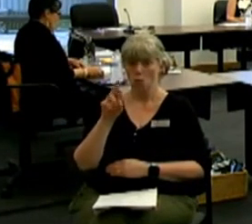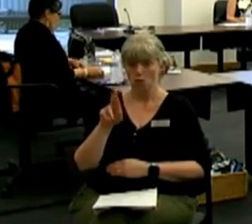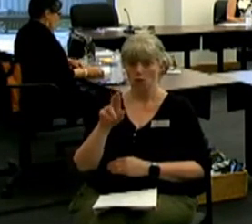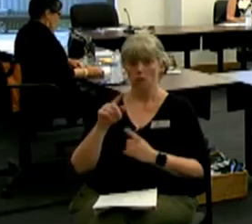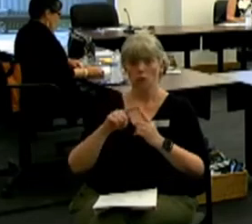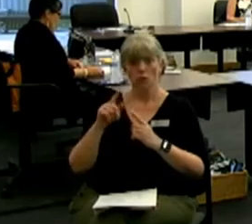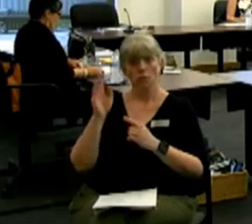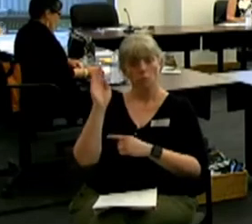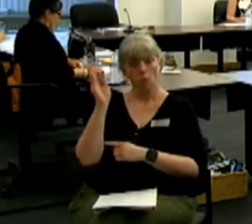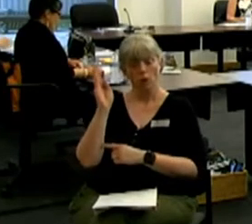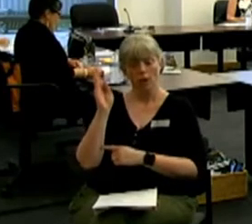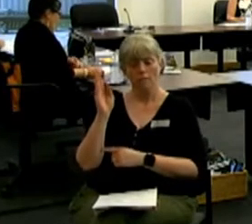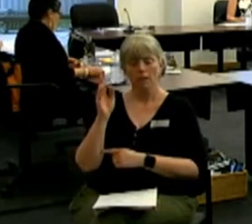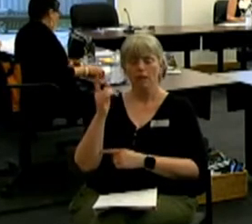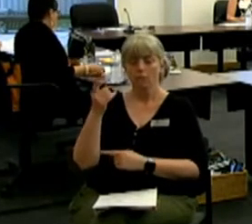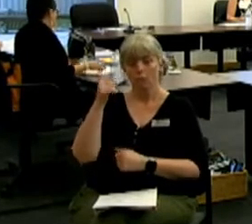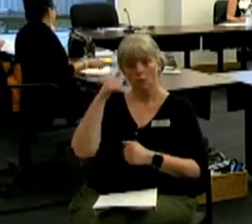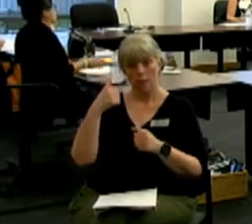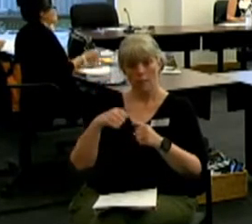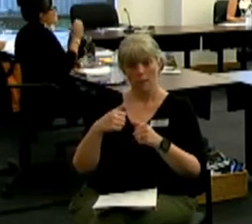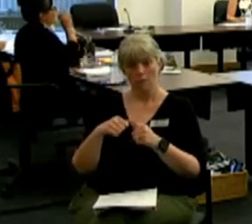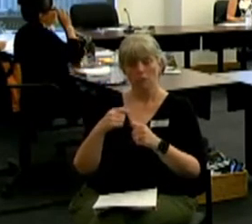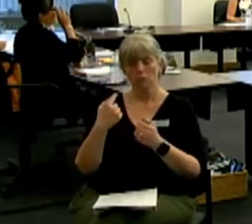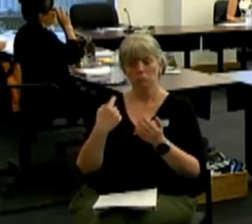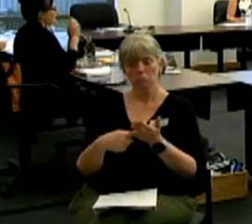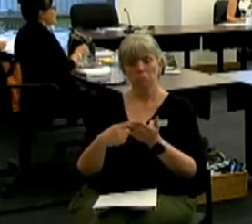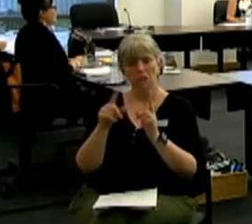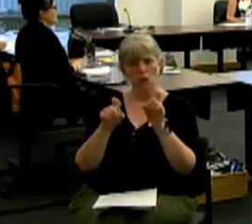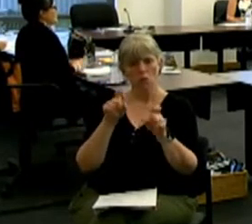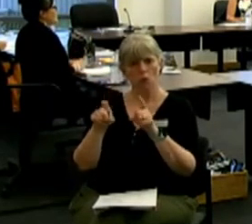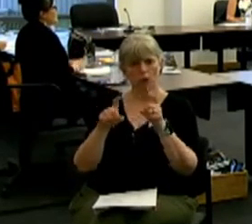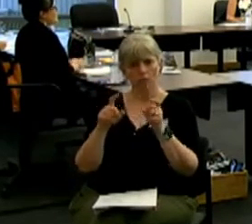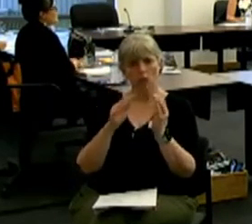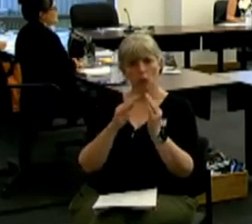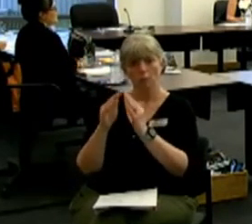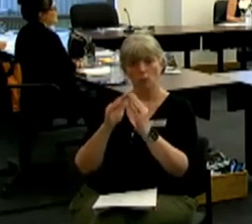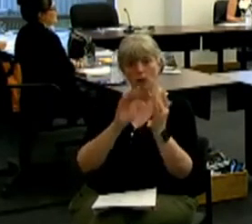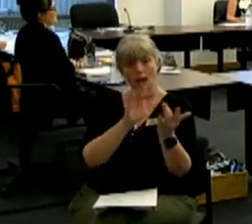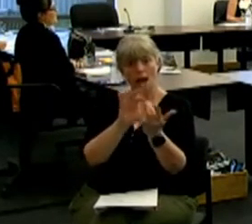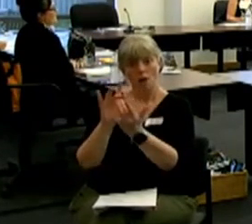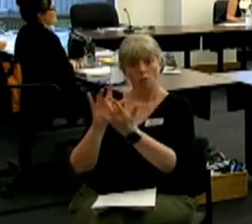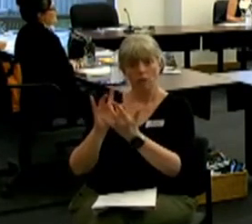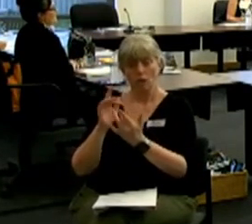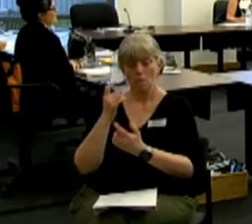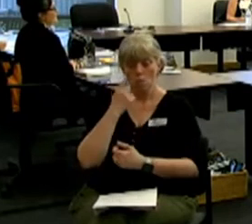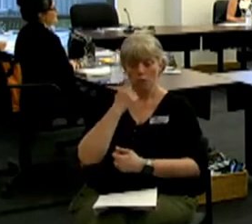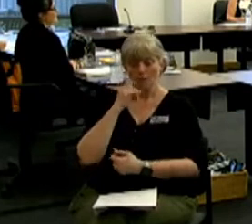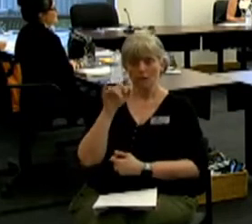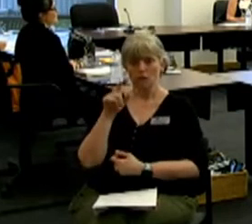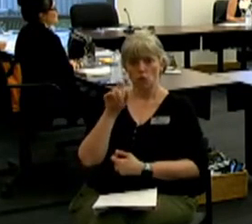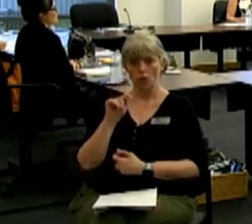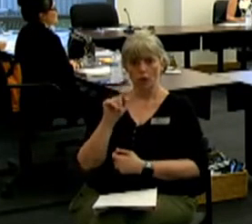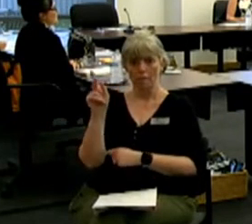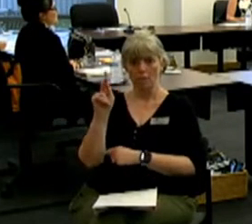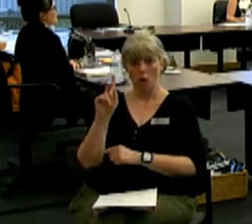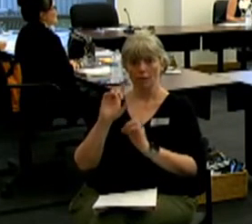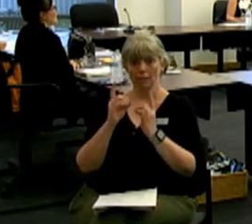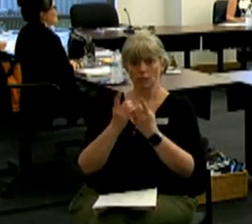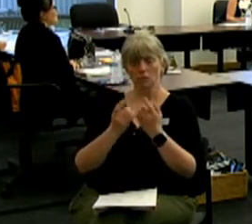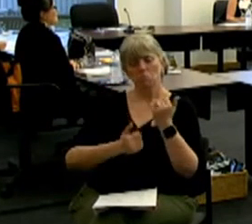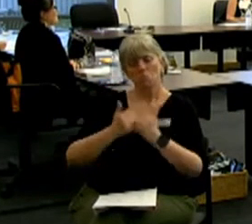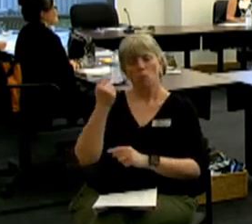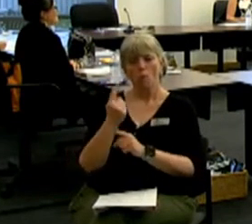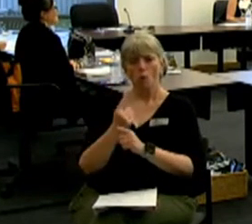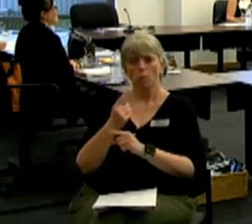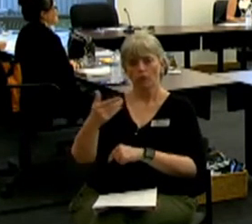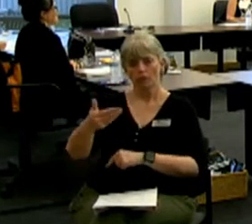If you recall, there has been inquiries from the board regarding our community outreach, most recently the Joliet Park District. So I thought it'd be most